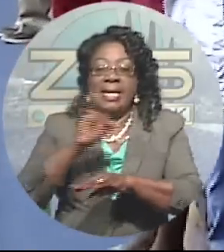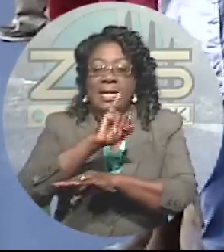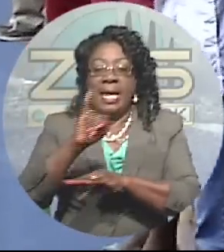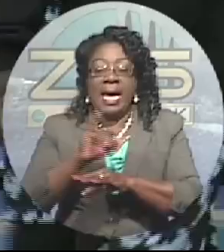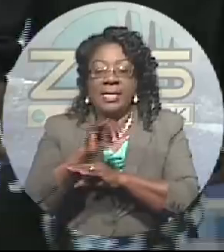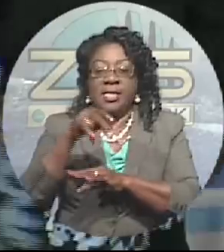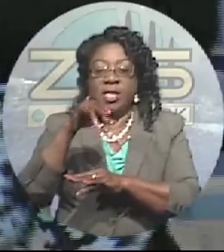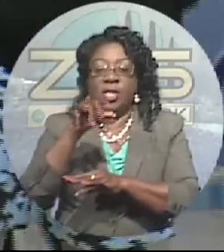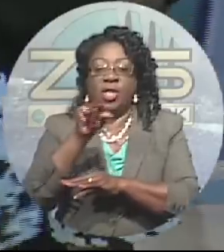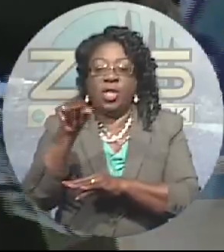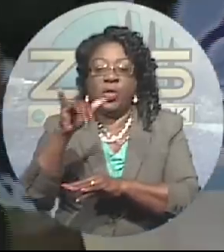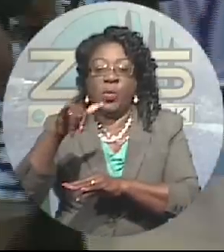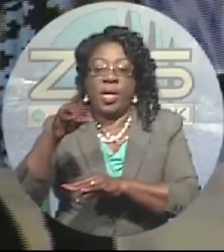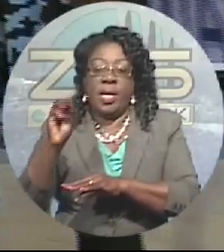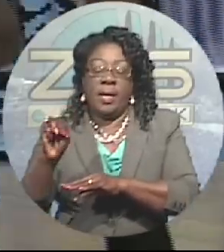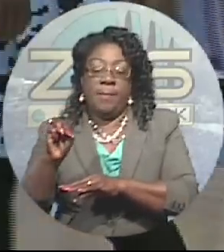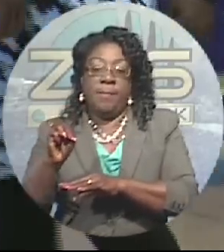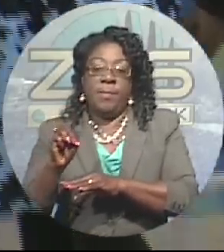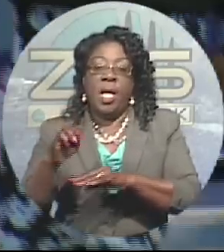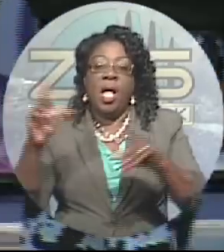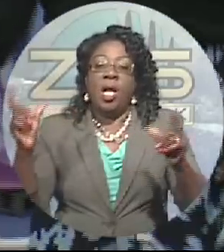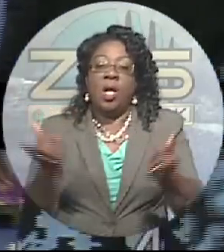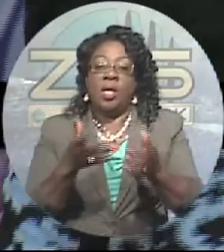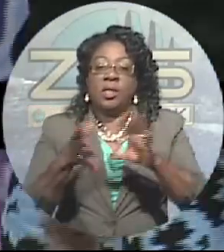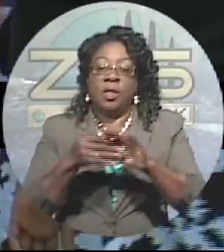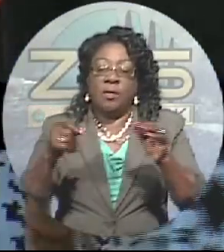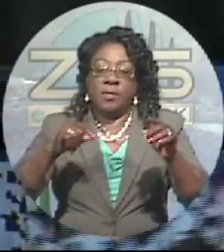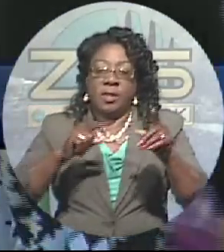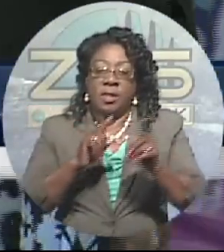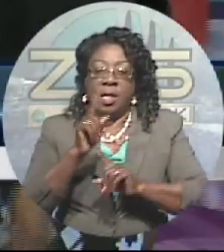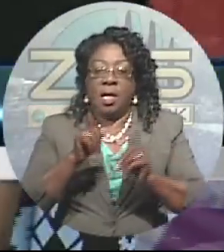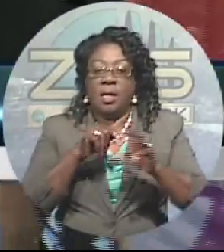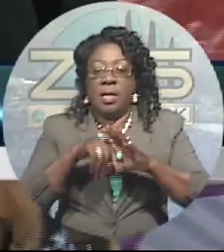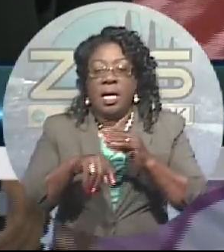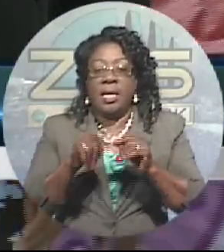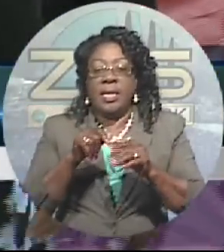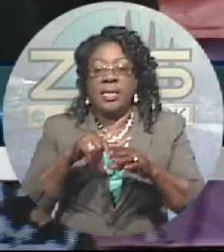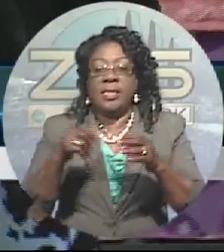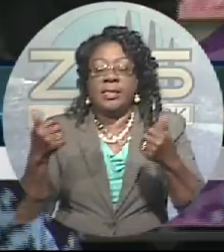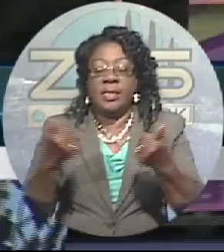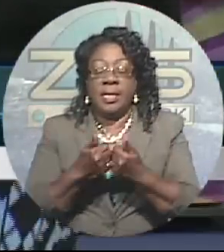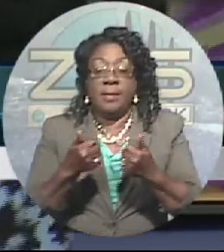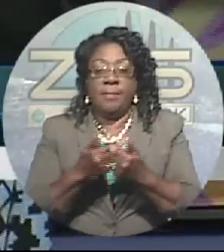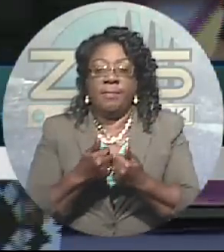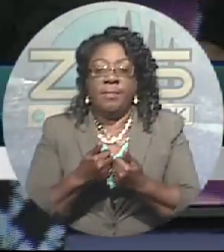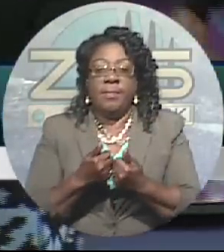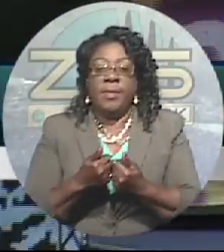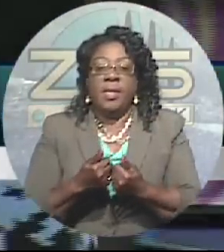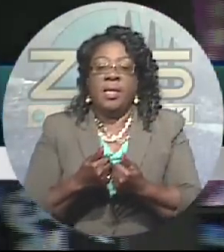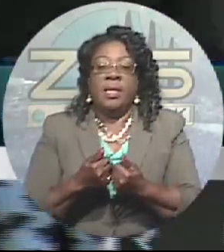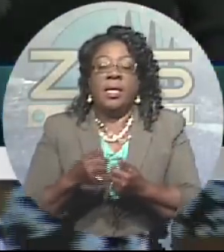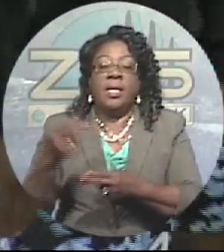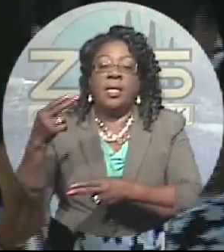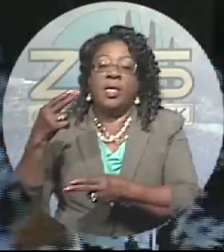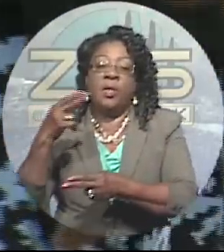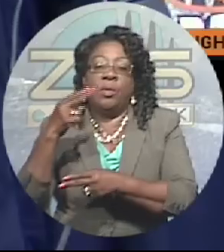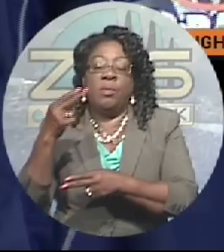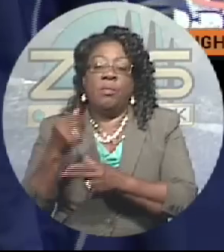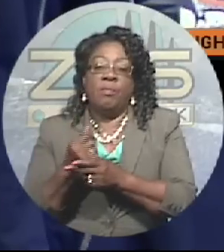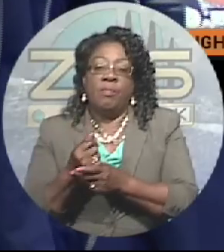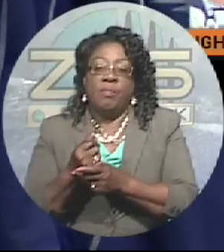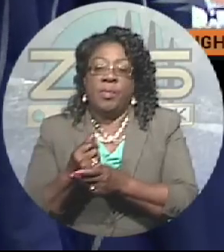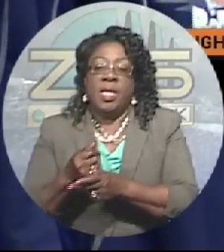Charles Fisher has a recap. Lots of storylines in this game. Two of the winningest teams in Hugh Campbell history going after